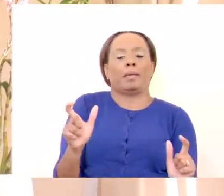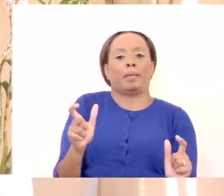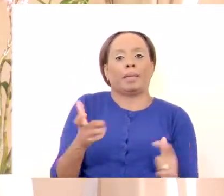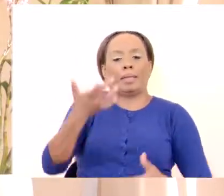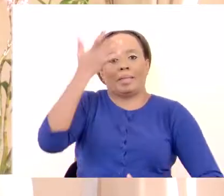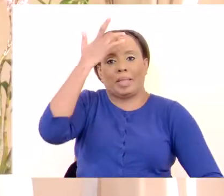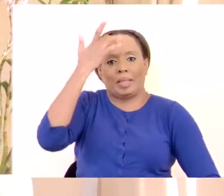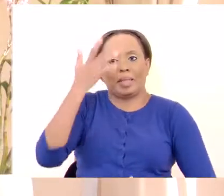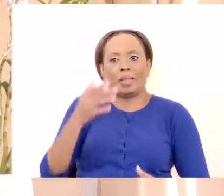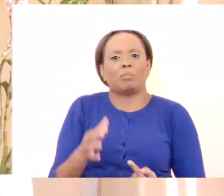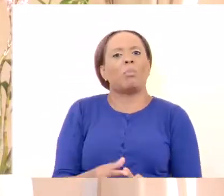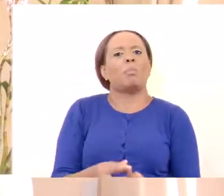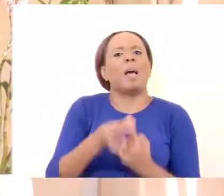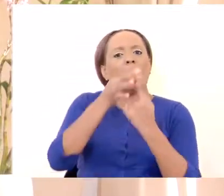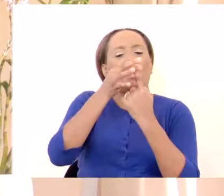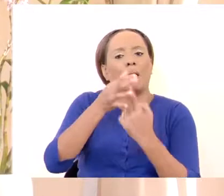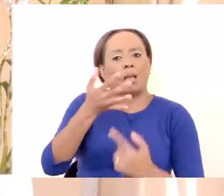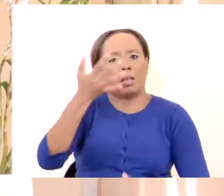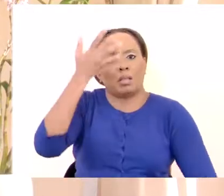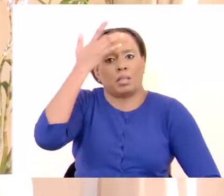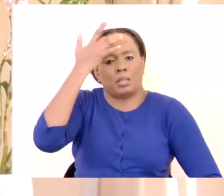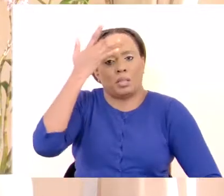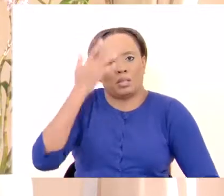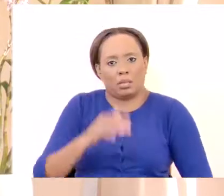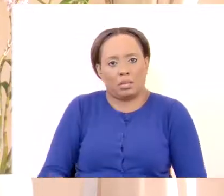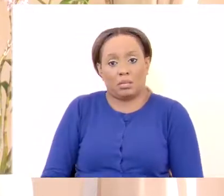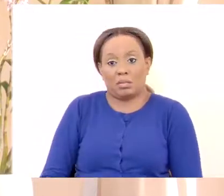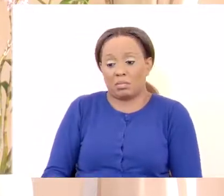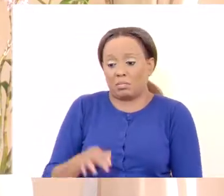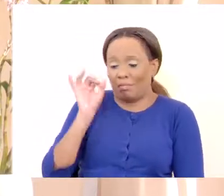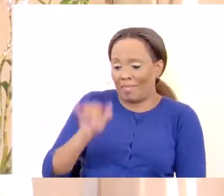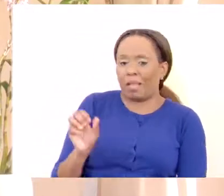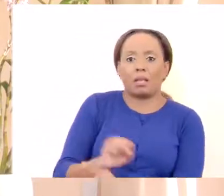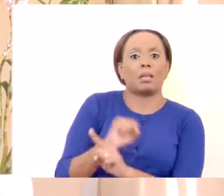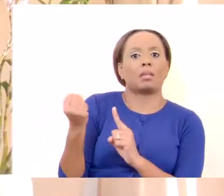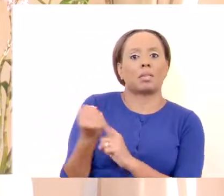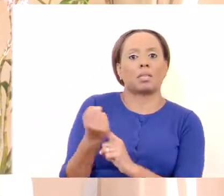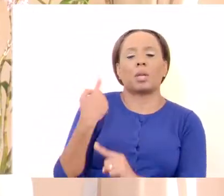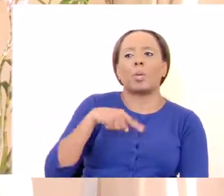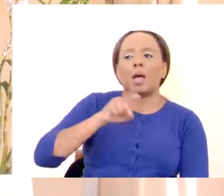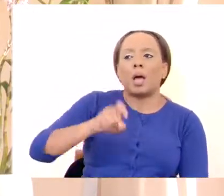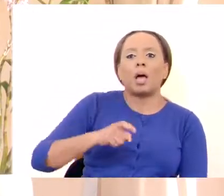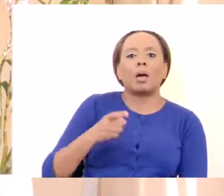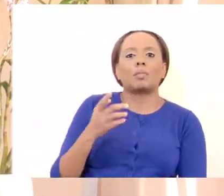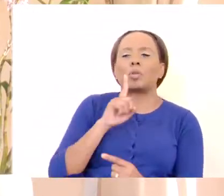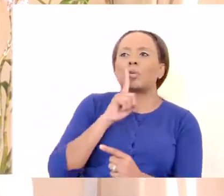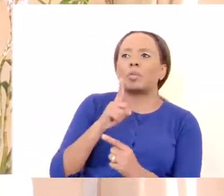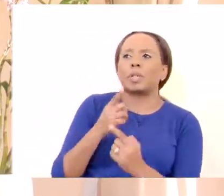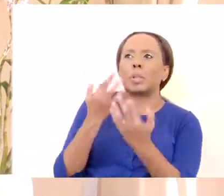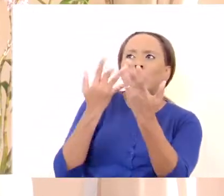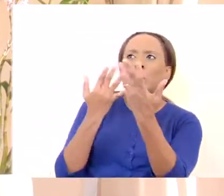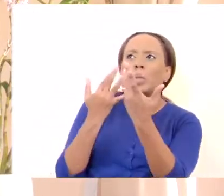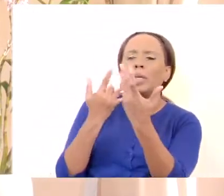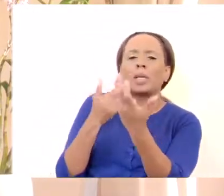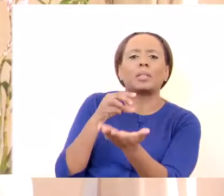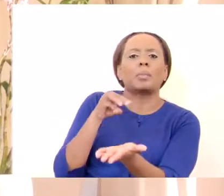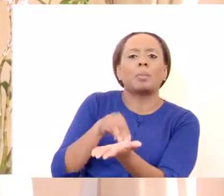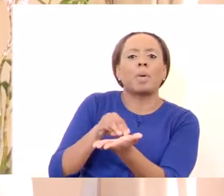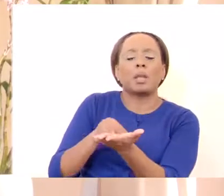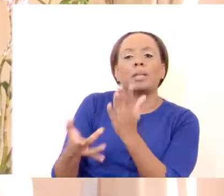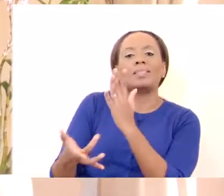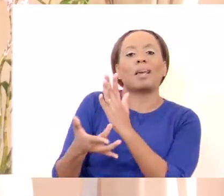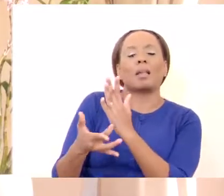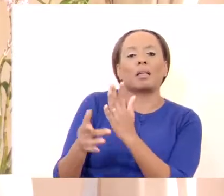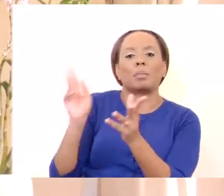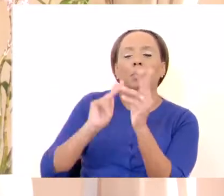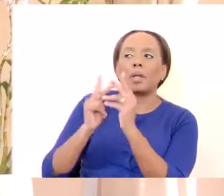Minister of Health and Wellness, and that those kind of situations would be guided by the technical people, the medical personnel, who would